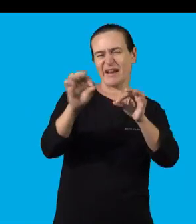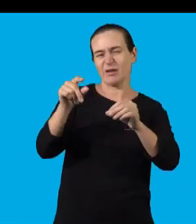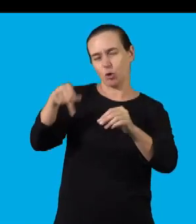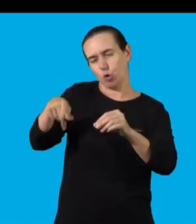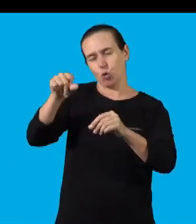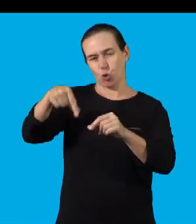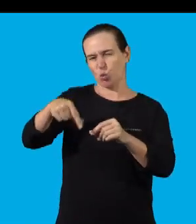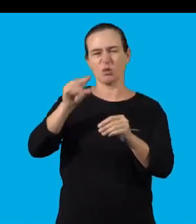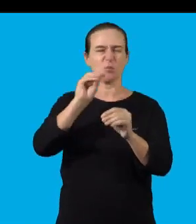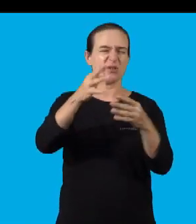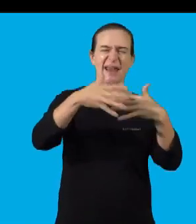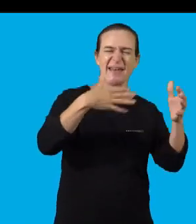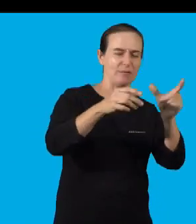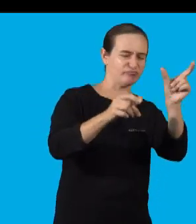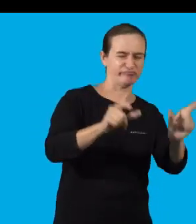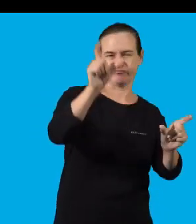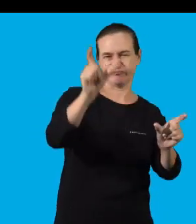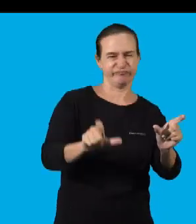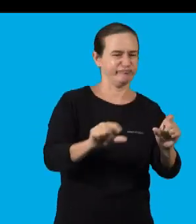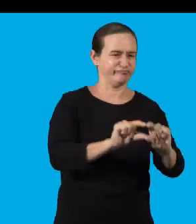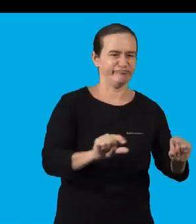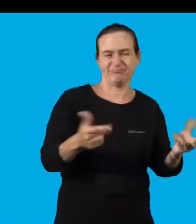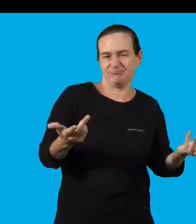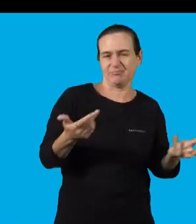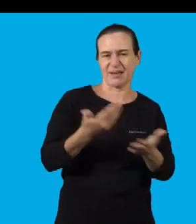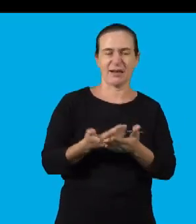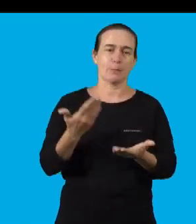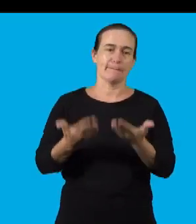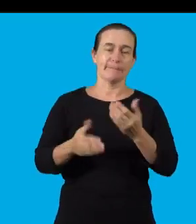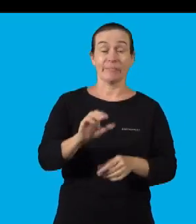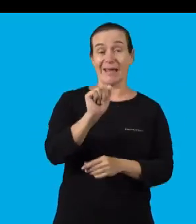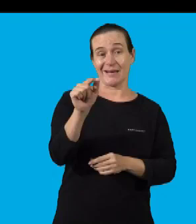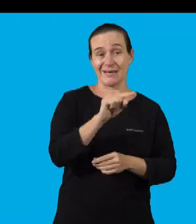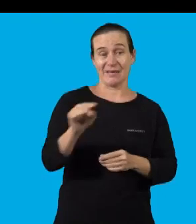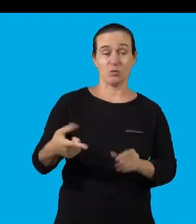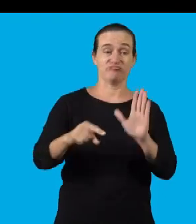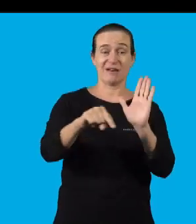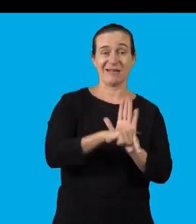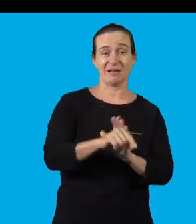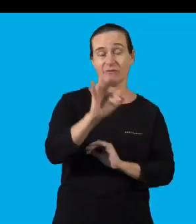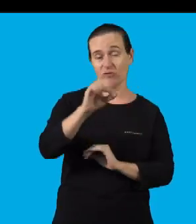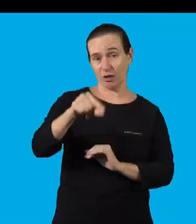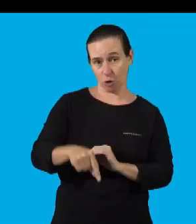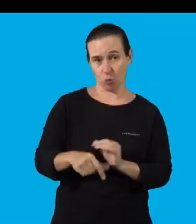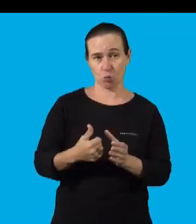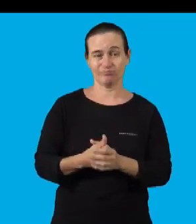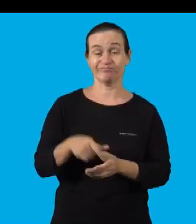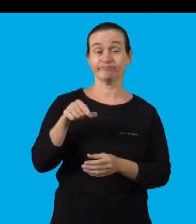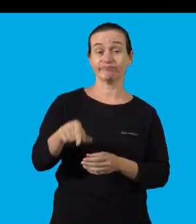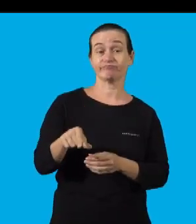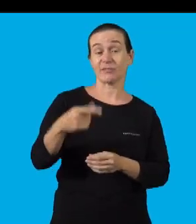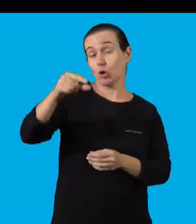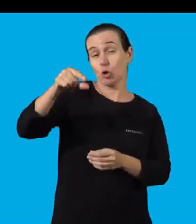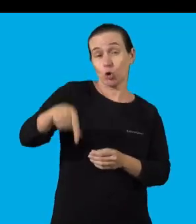of q and just substitute it into any of those three equations. So if we say a is equals to a negative